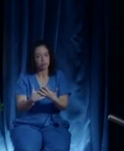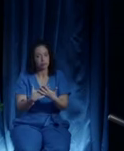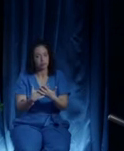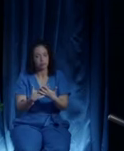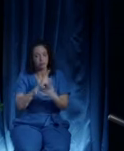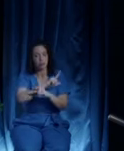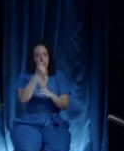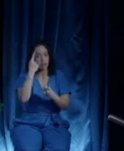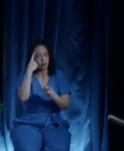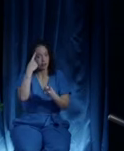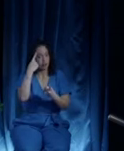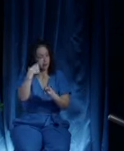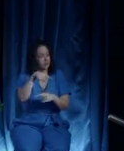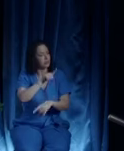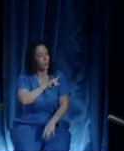discovered why.